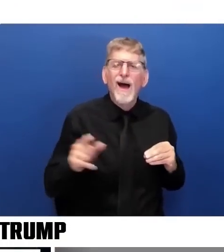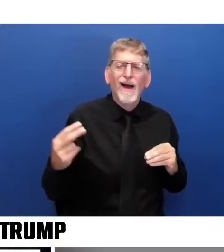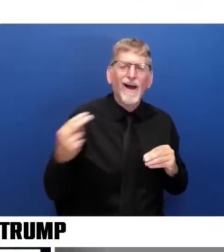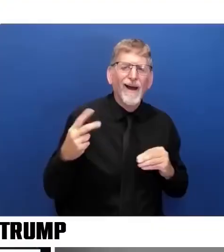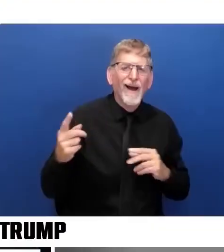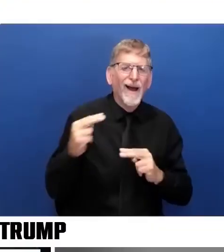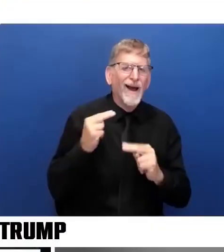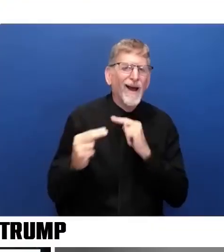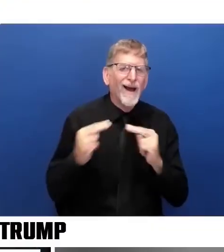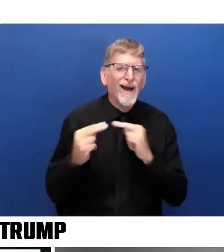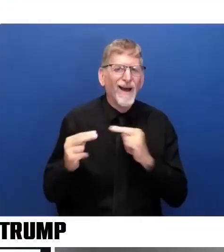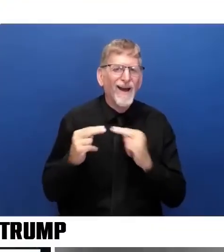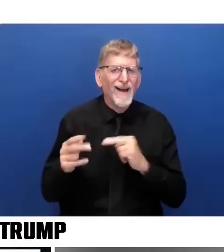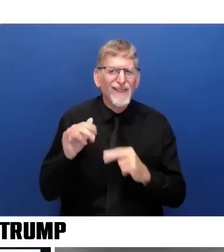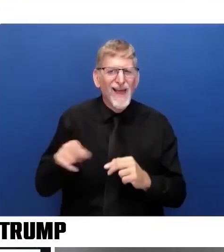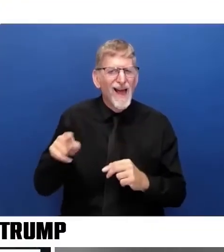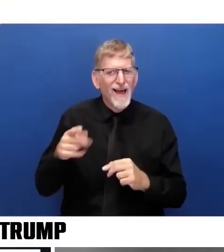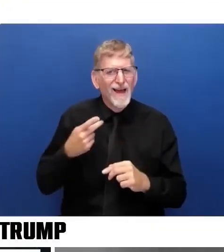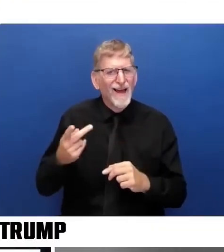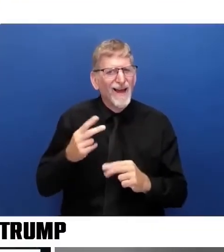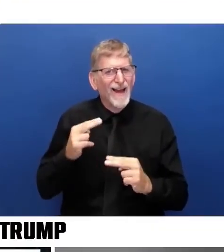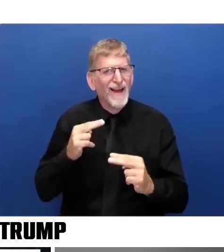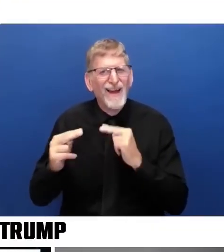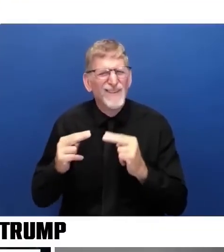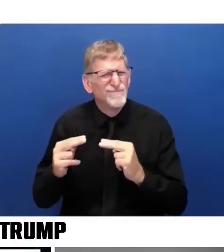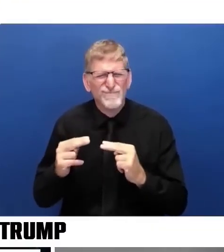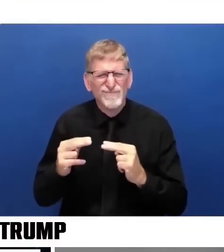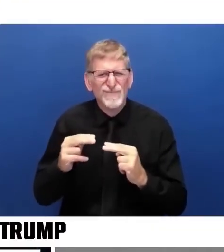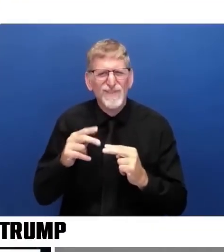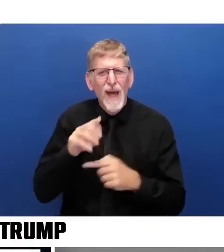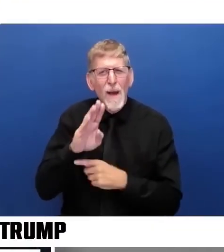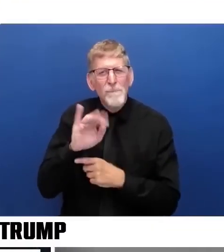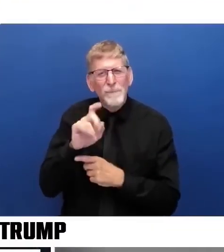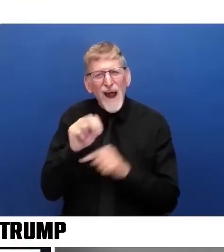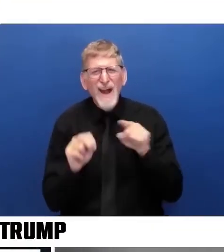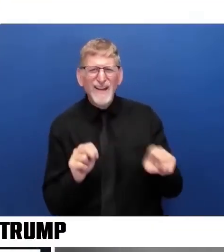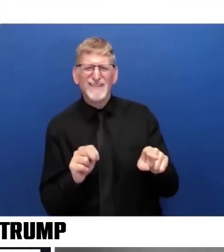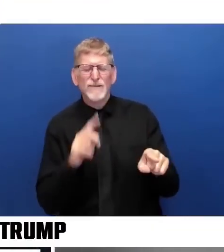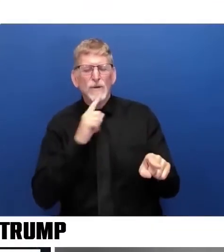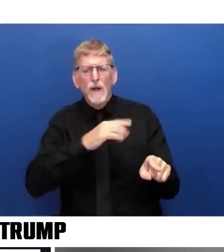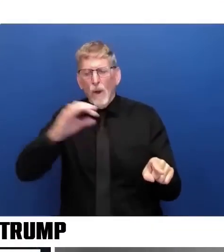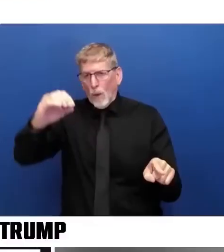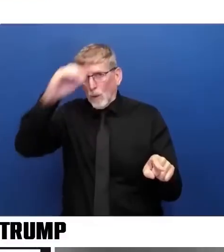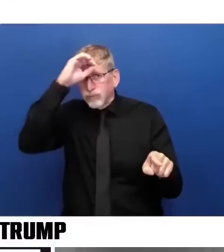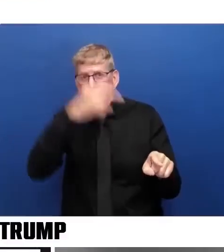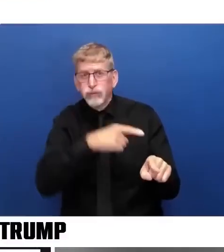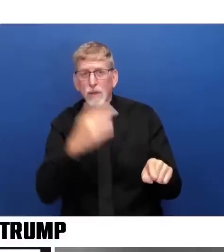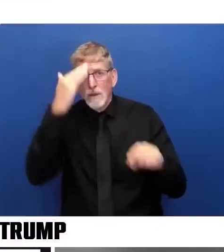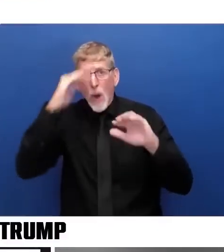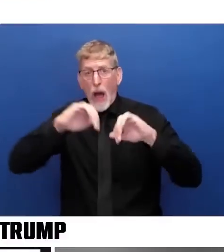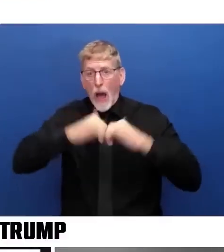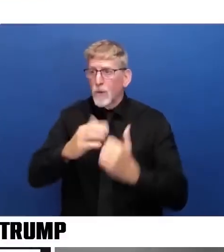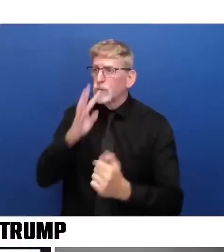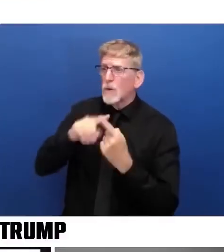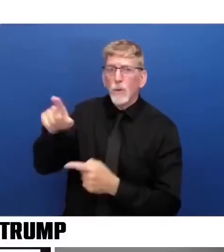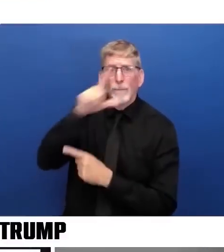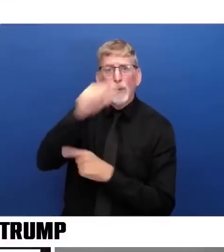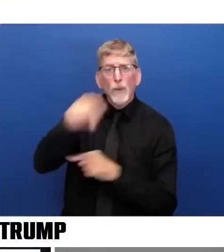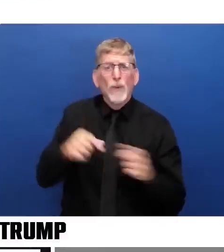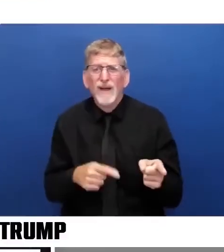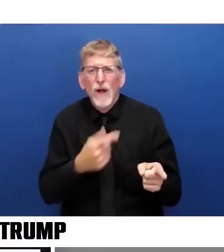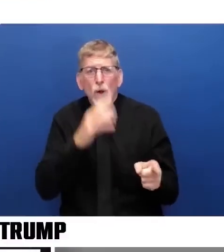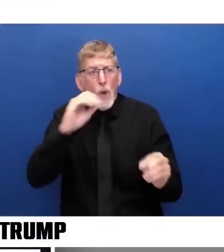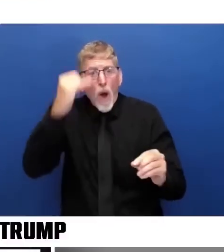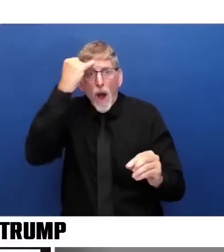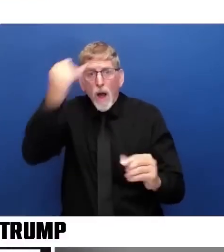Well, it wasn't, because Biden had no idea how to talk to him. He had no idea how to stop it. And now you have millions of people